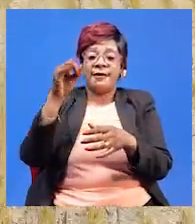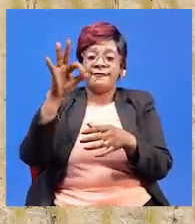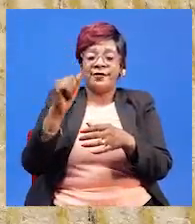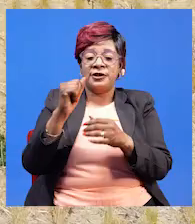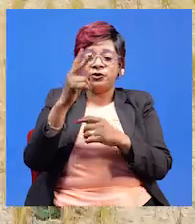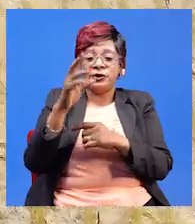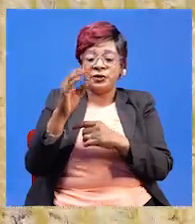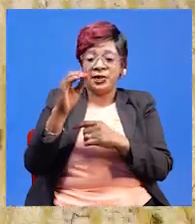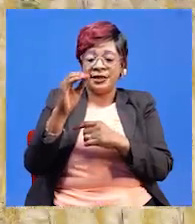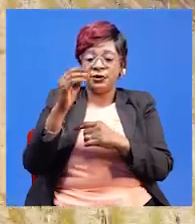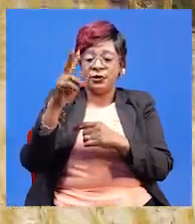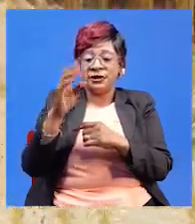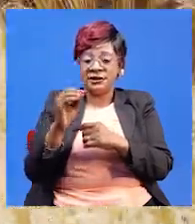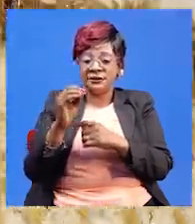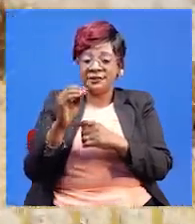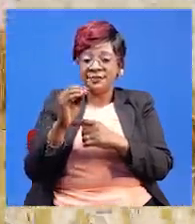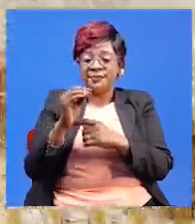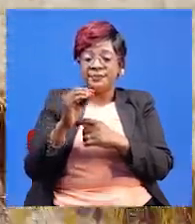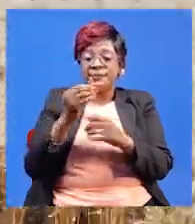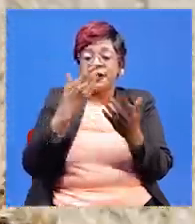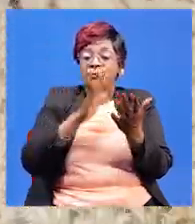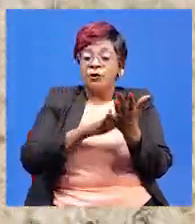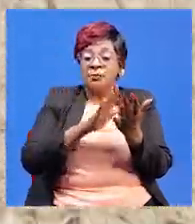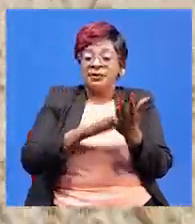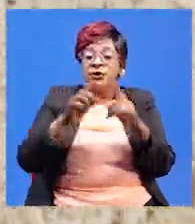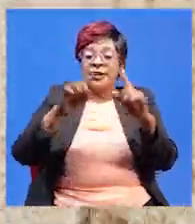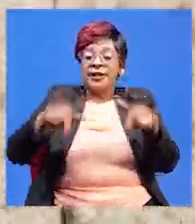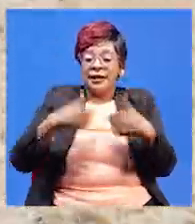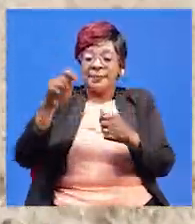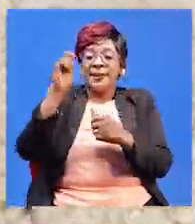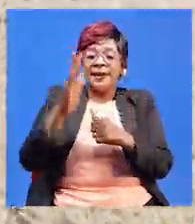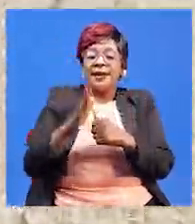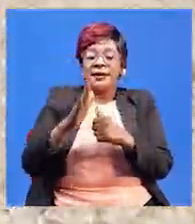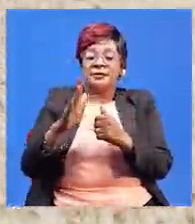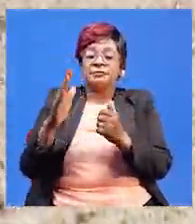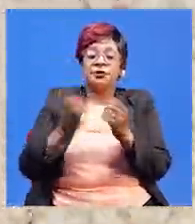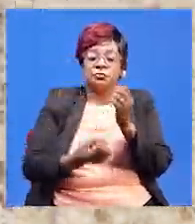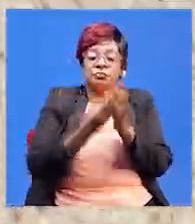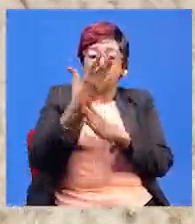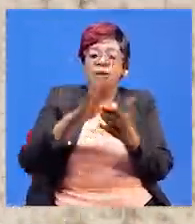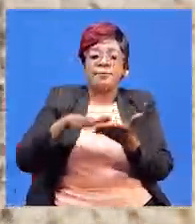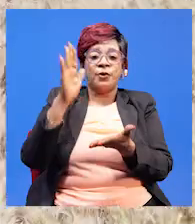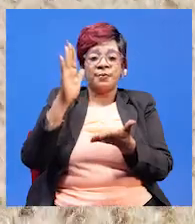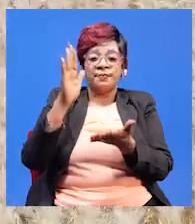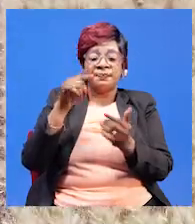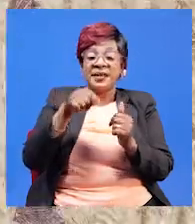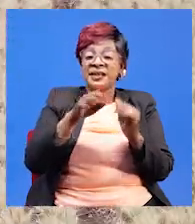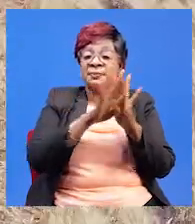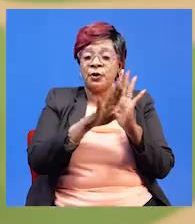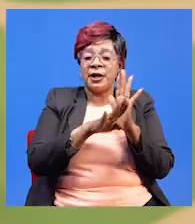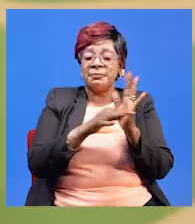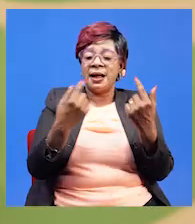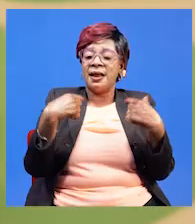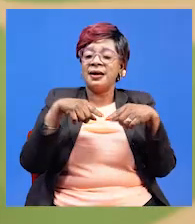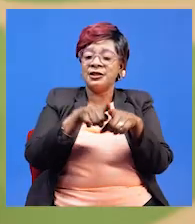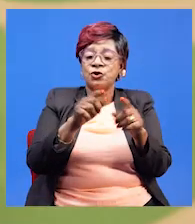AFA in 2020, promises to reclaim Kenya's bread basket. This wheat purchase program aligns well